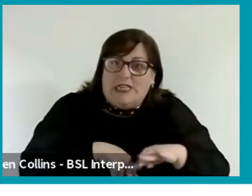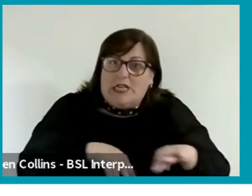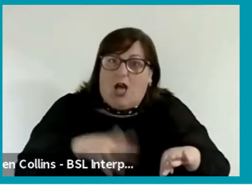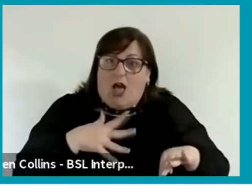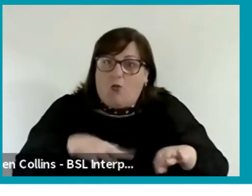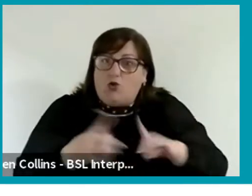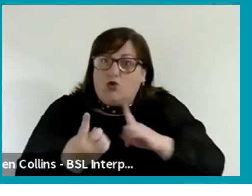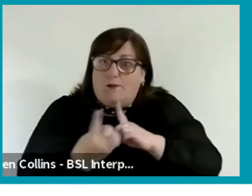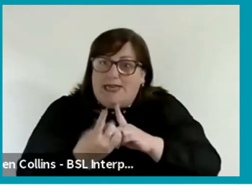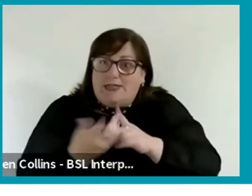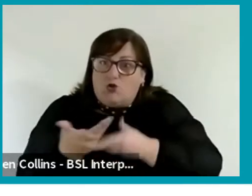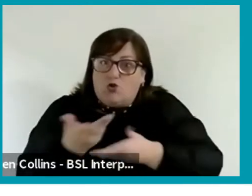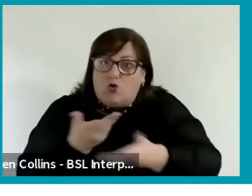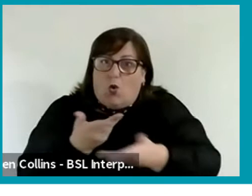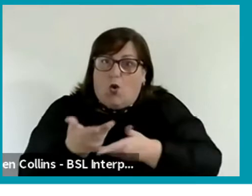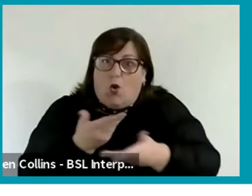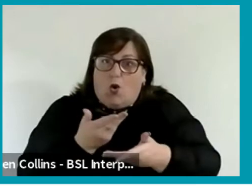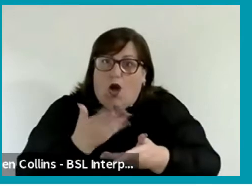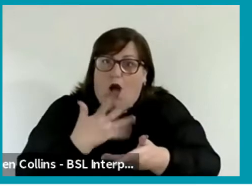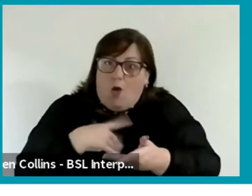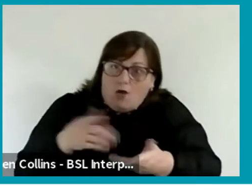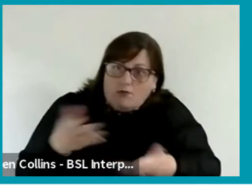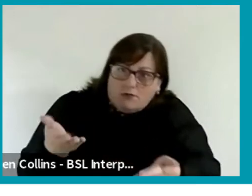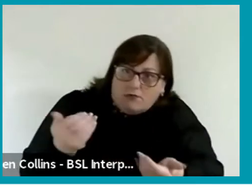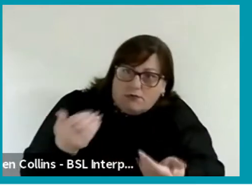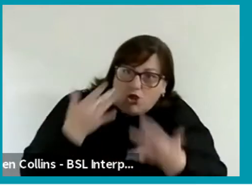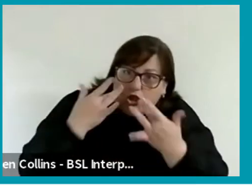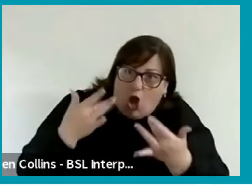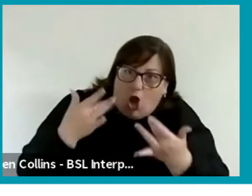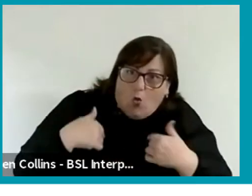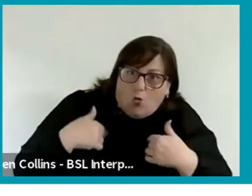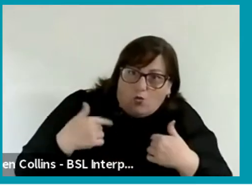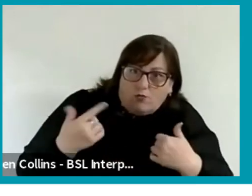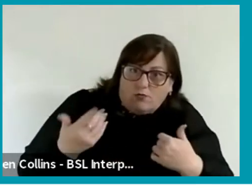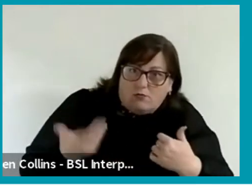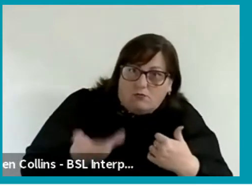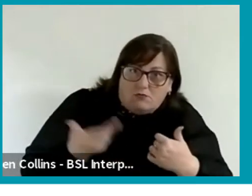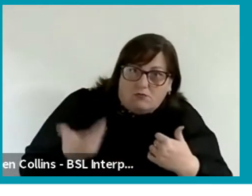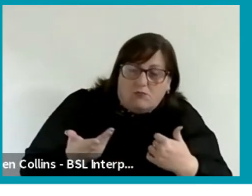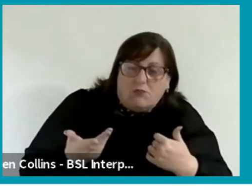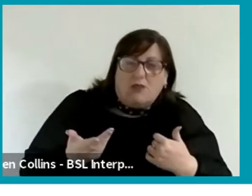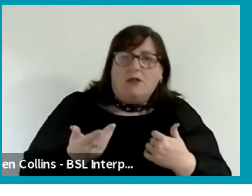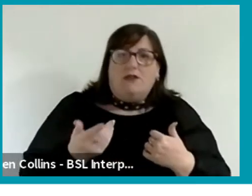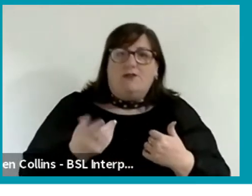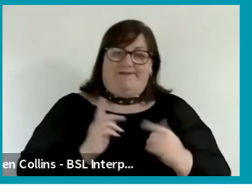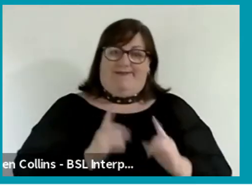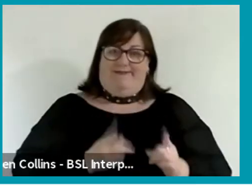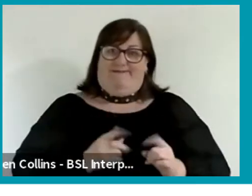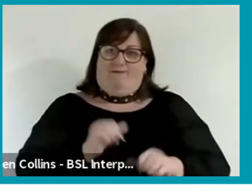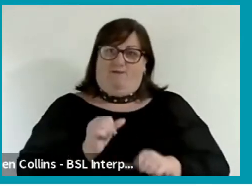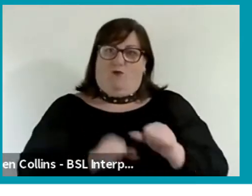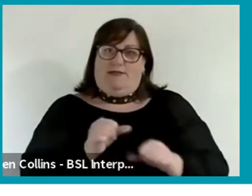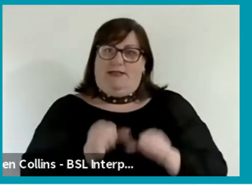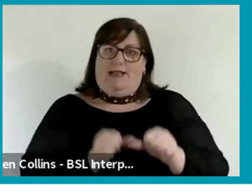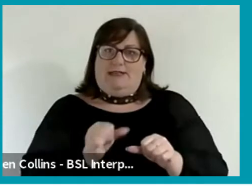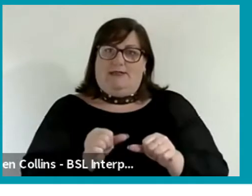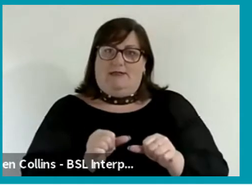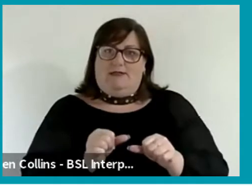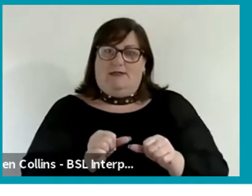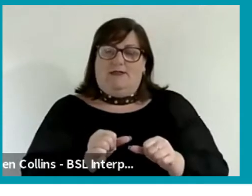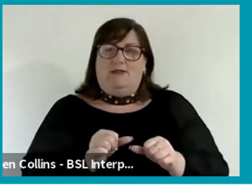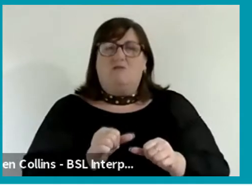them, I want them to showcase what they can. And so that's the process more or less. There might be a final